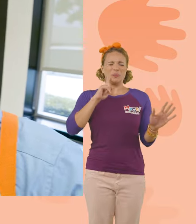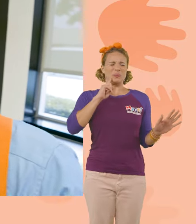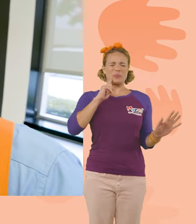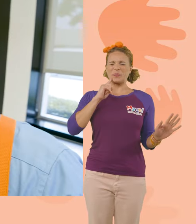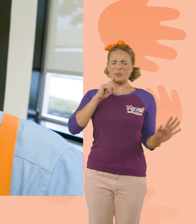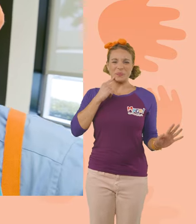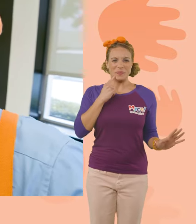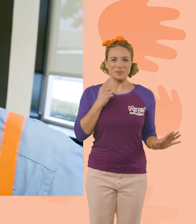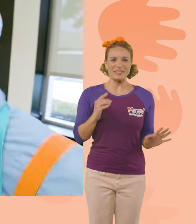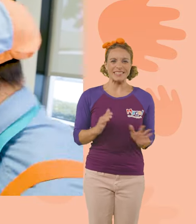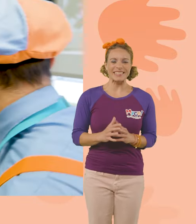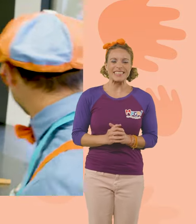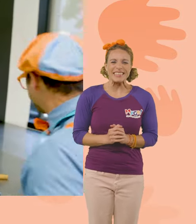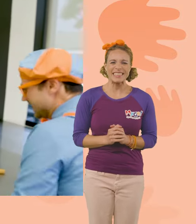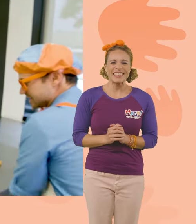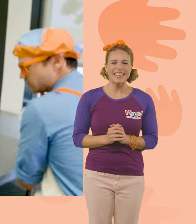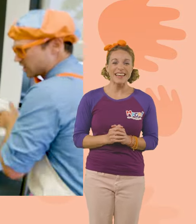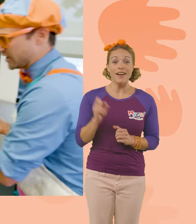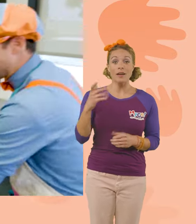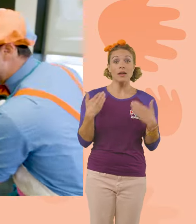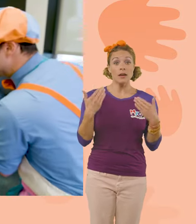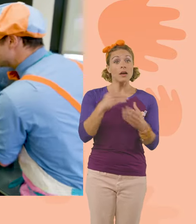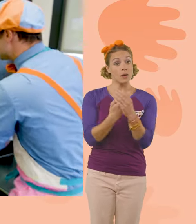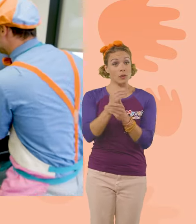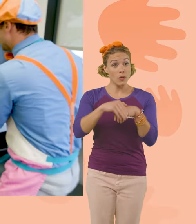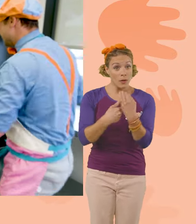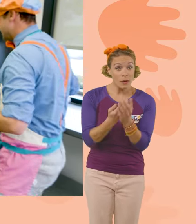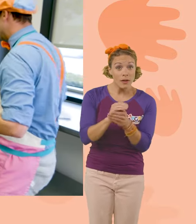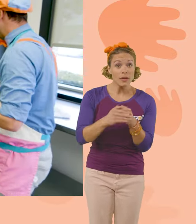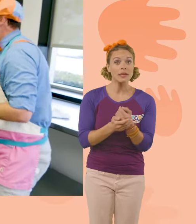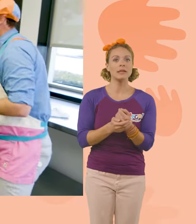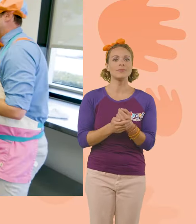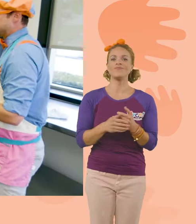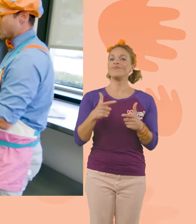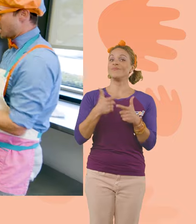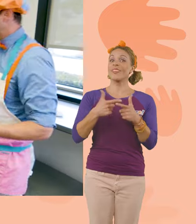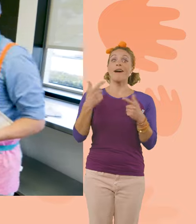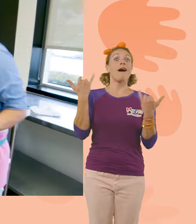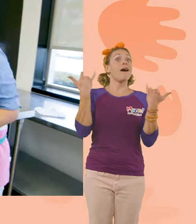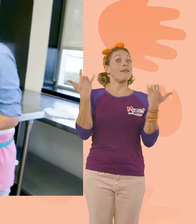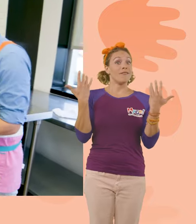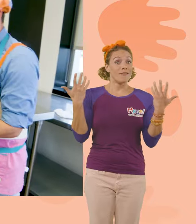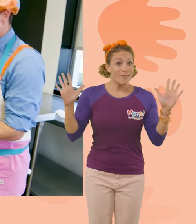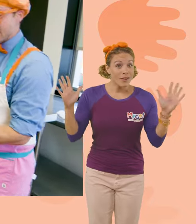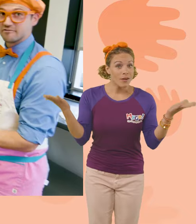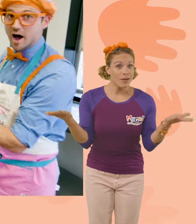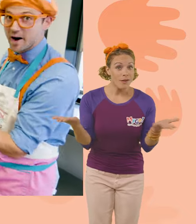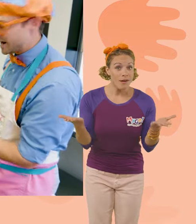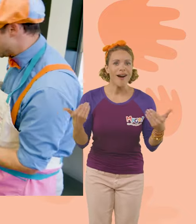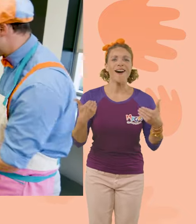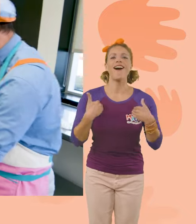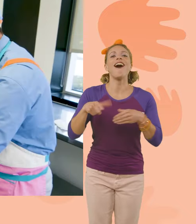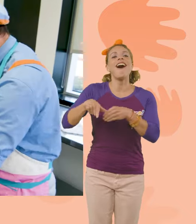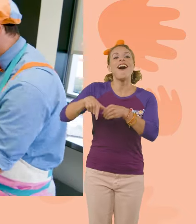Whoa! That's sour. Okay, let's wash our hands. And then last but not least, we have